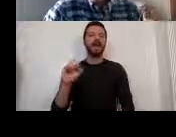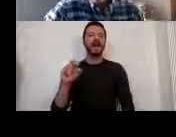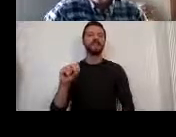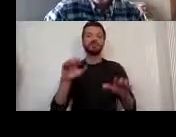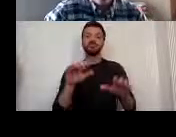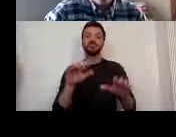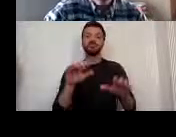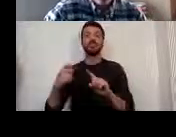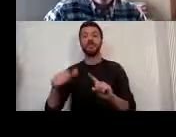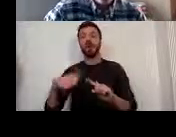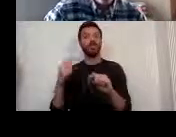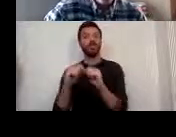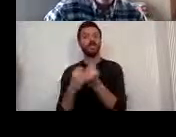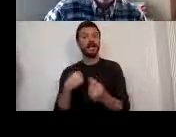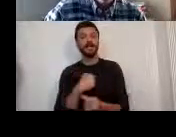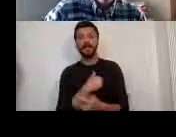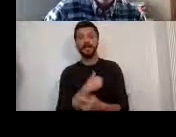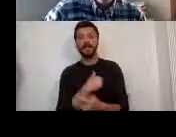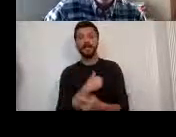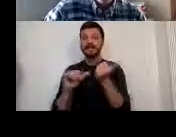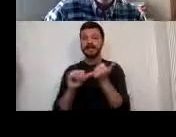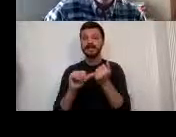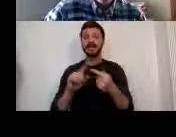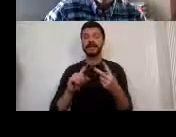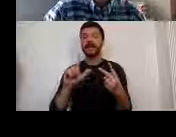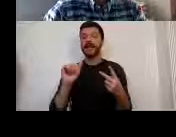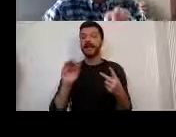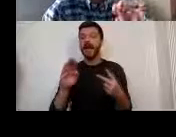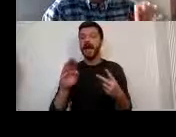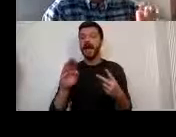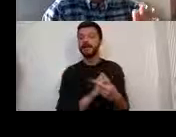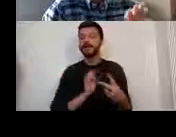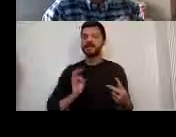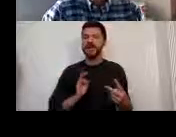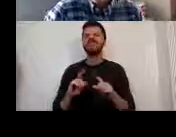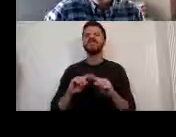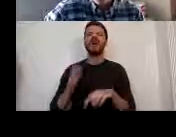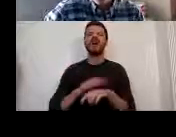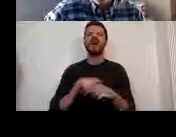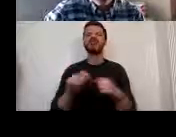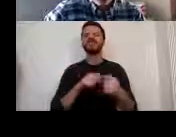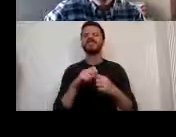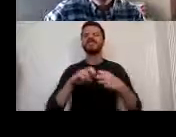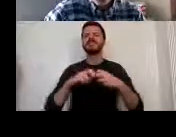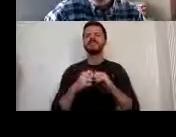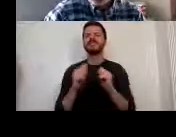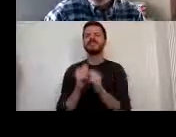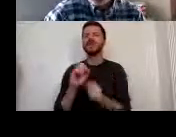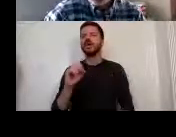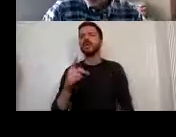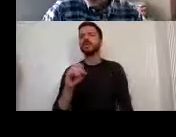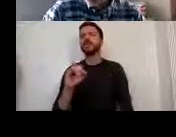team members, including medical assistants and laboratory staff, depending on the particular issues around opioid prescribing and